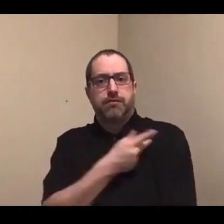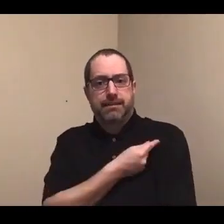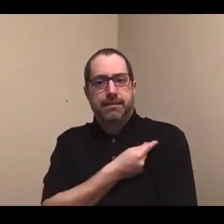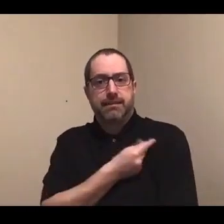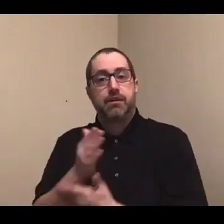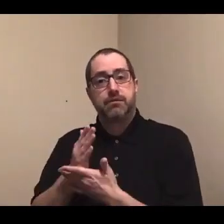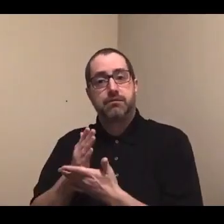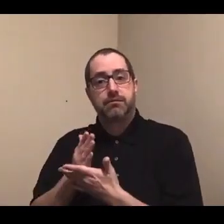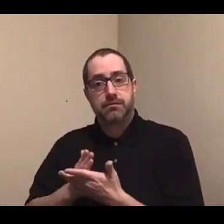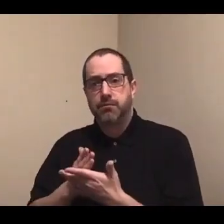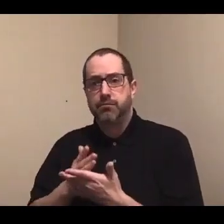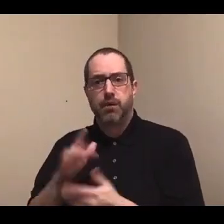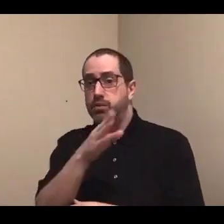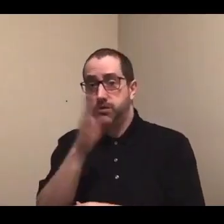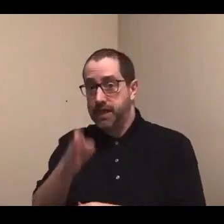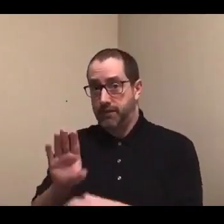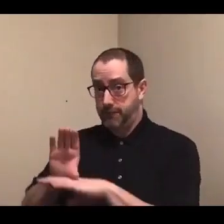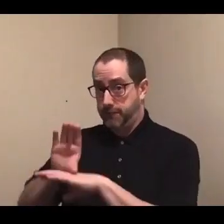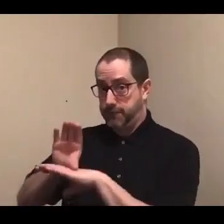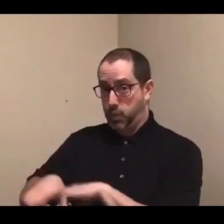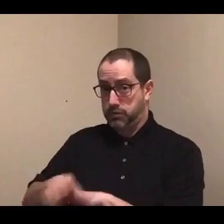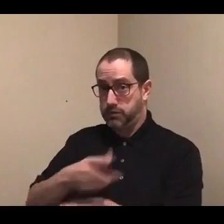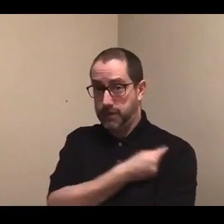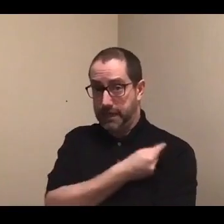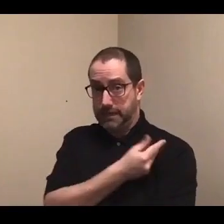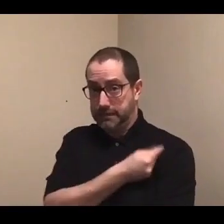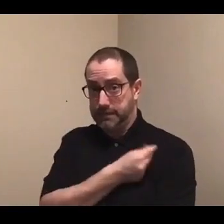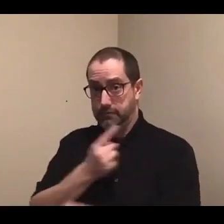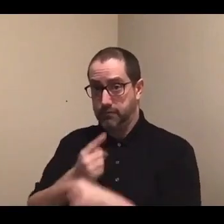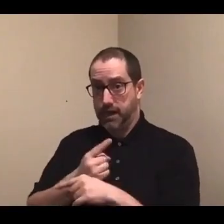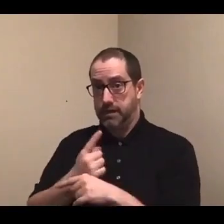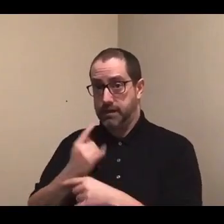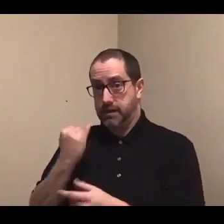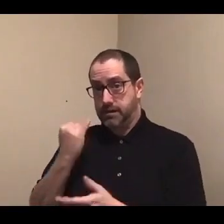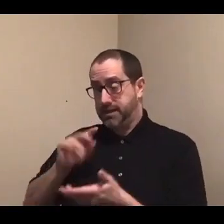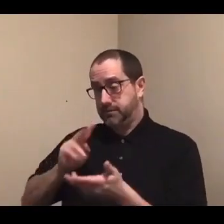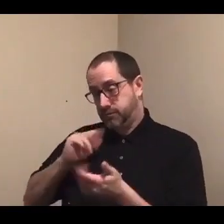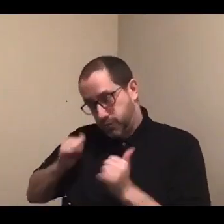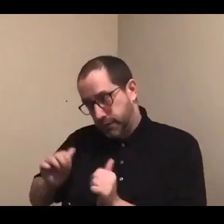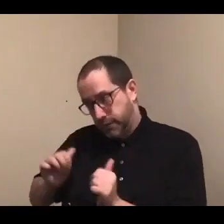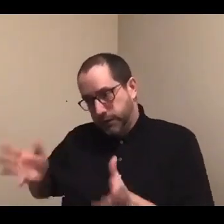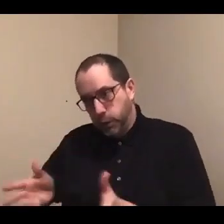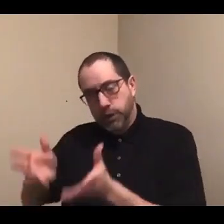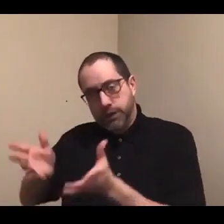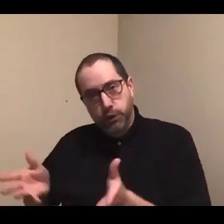be mandatory. It's more just keep them on it, maybe try and get them to do it? You know,